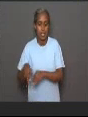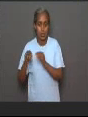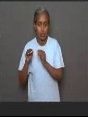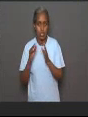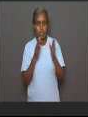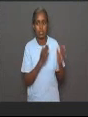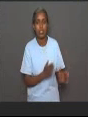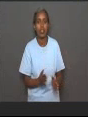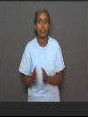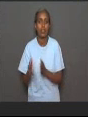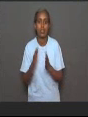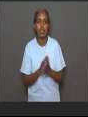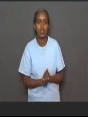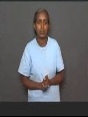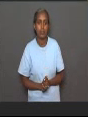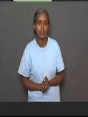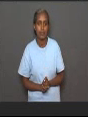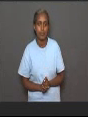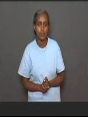Students, let's get ready.